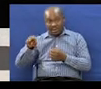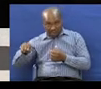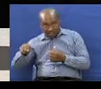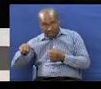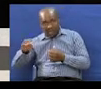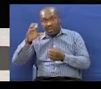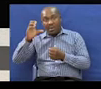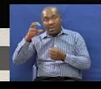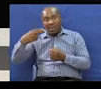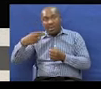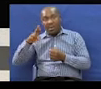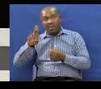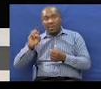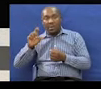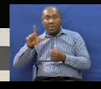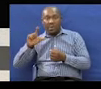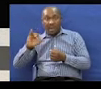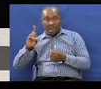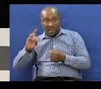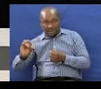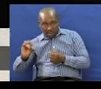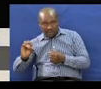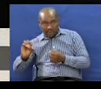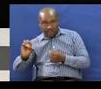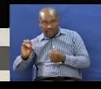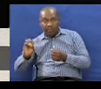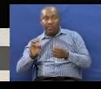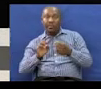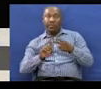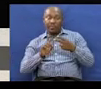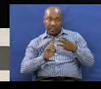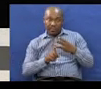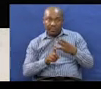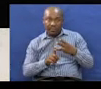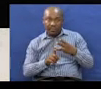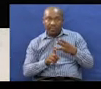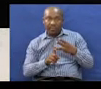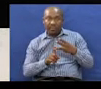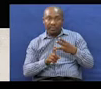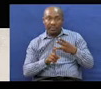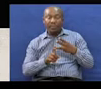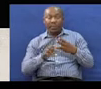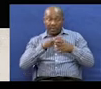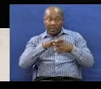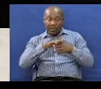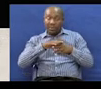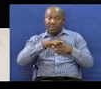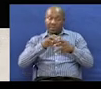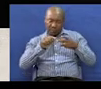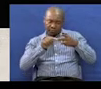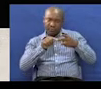oxide. But the common method for preparation of oxygen in the laboratory is